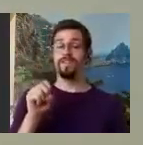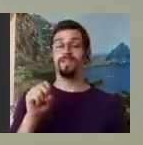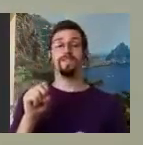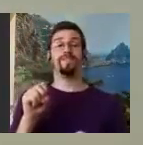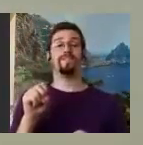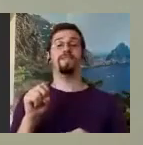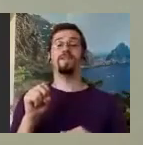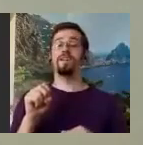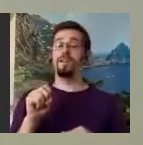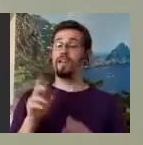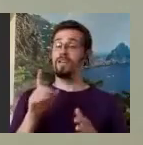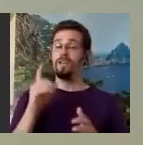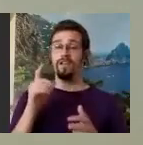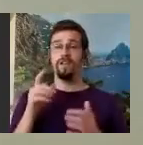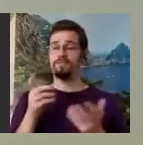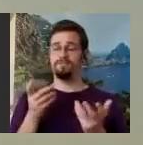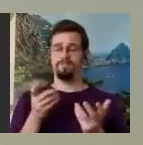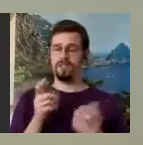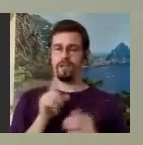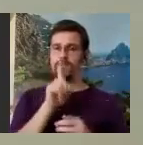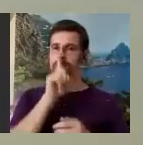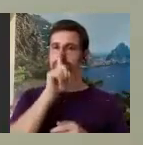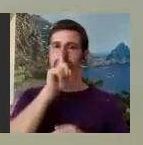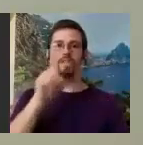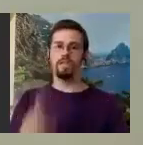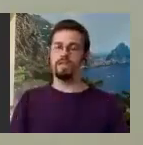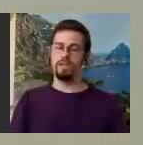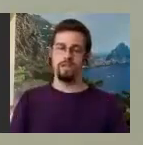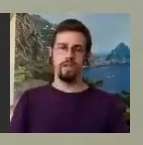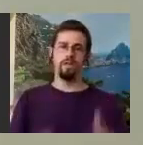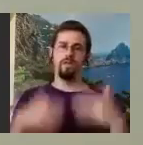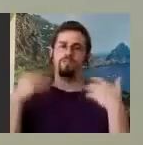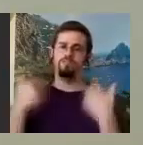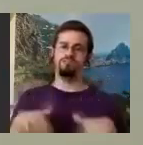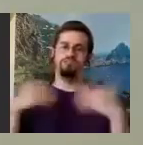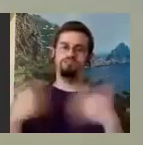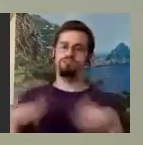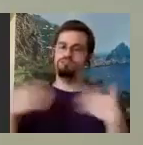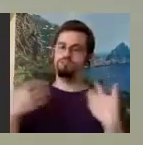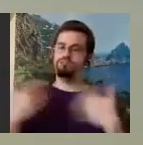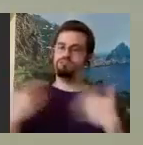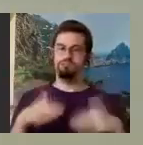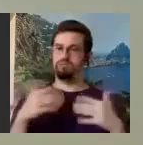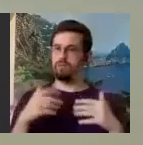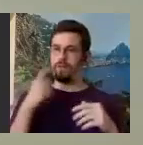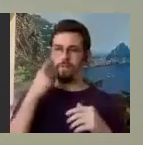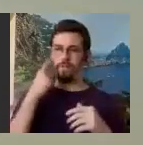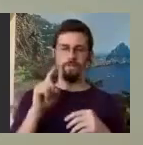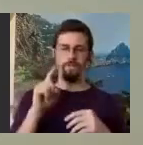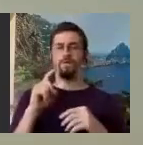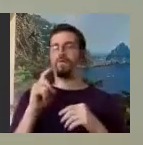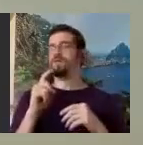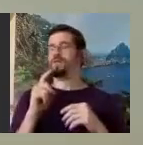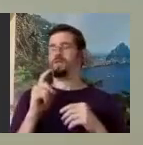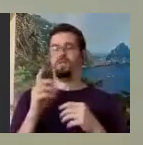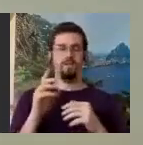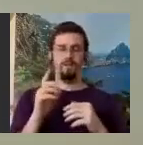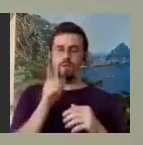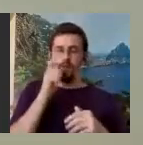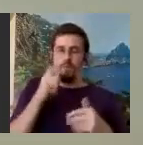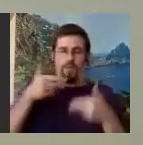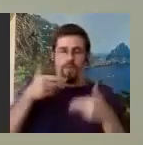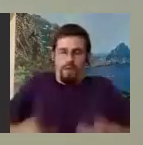Valerie Sutton and Adam Frost, Stefan Waherman for taking me in for our trip